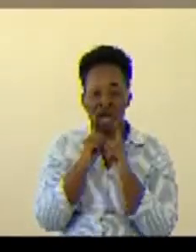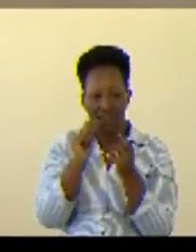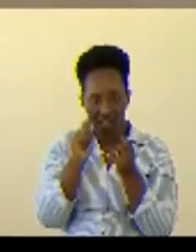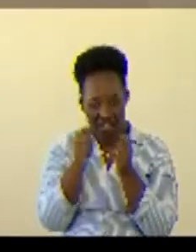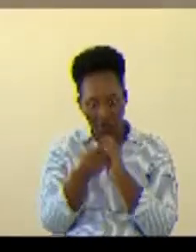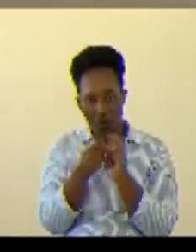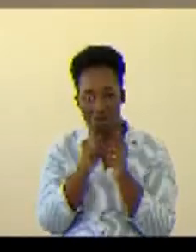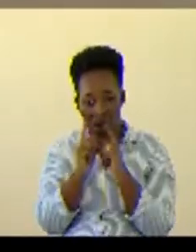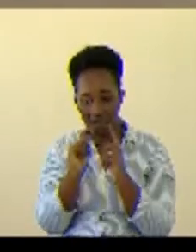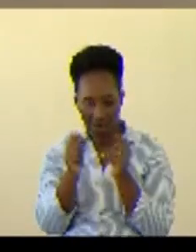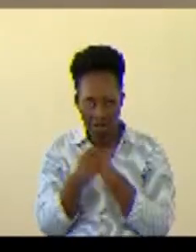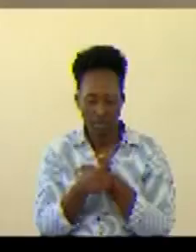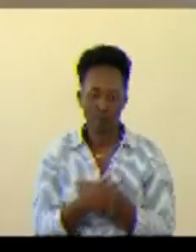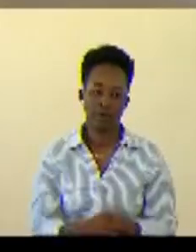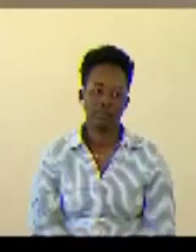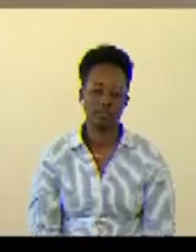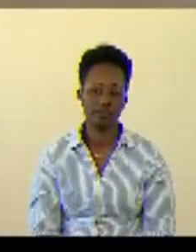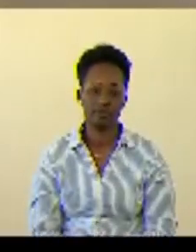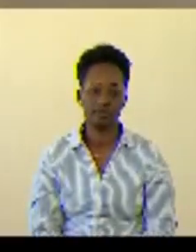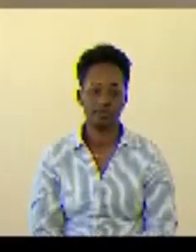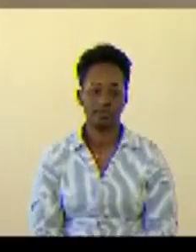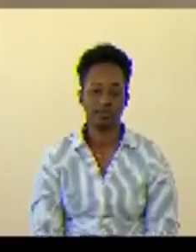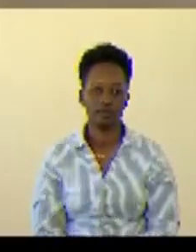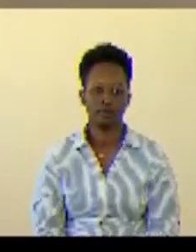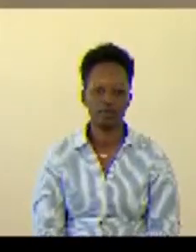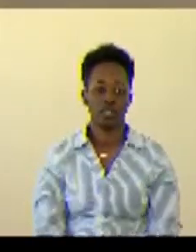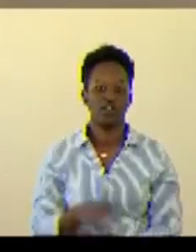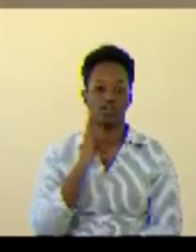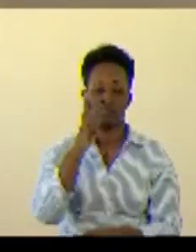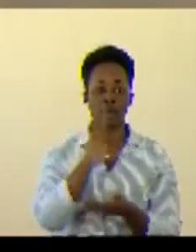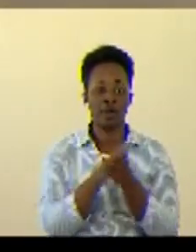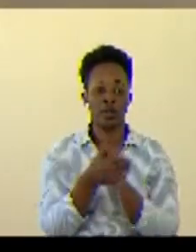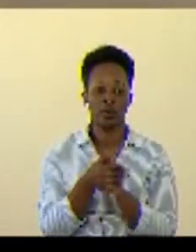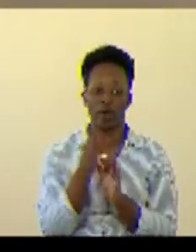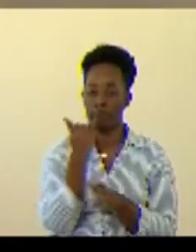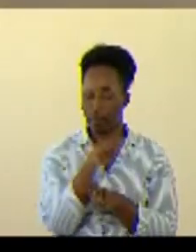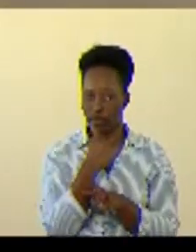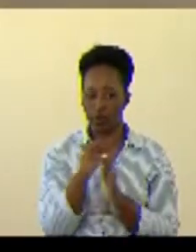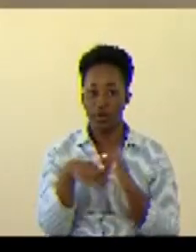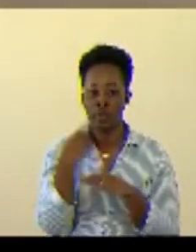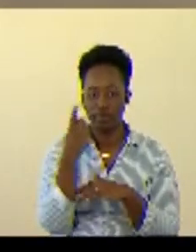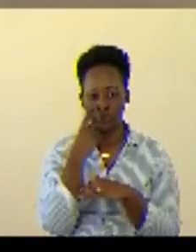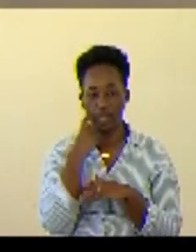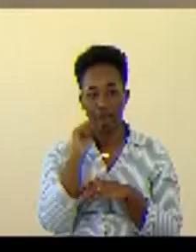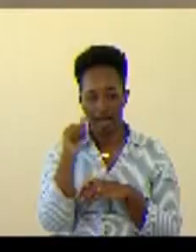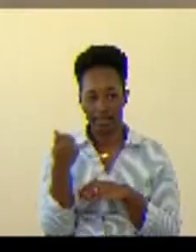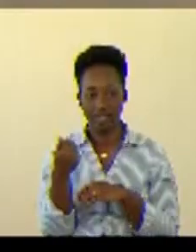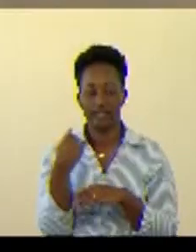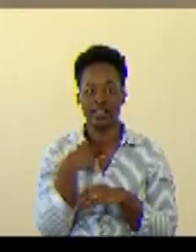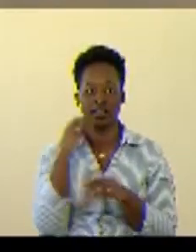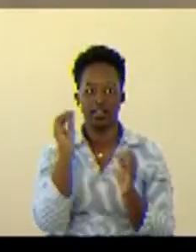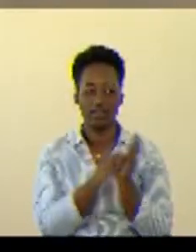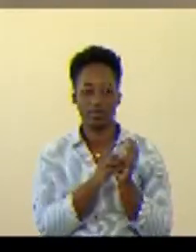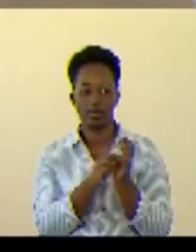color changing. Okay? It will be blue. Then I also have another test tube where I have to put